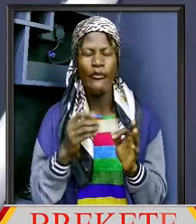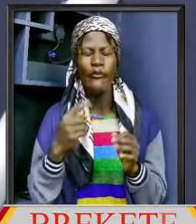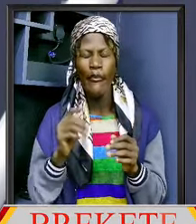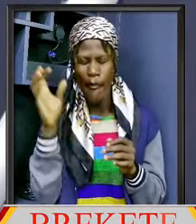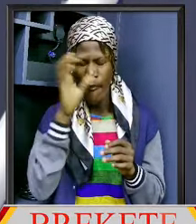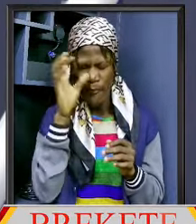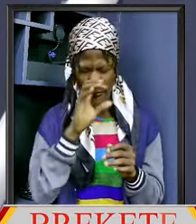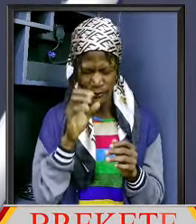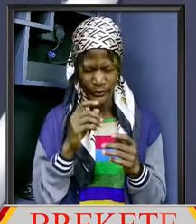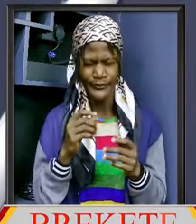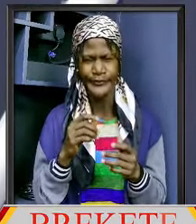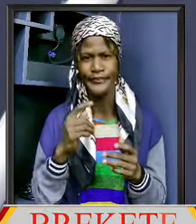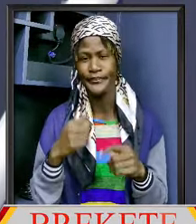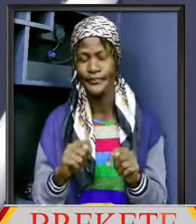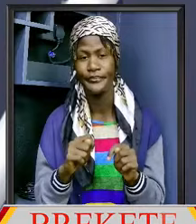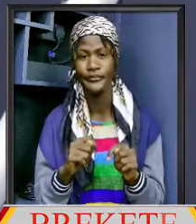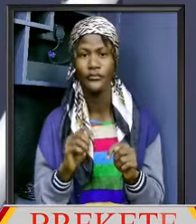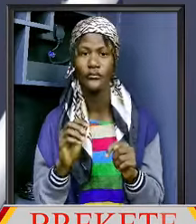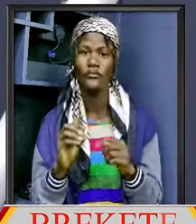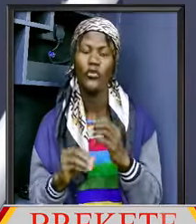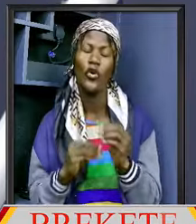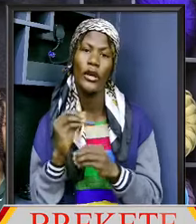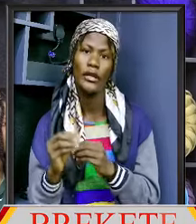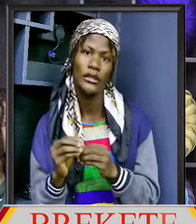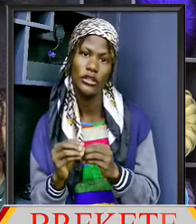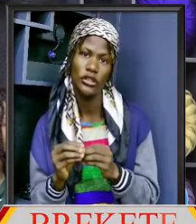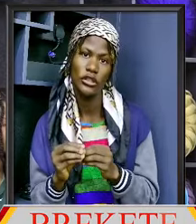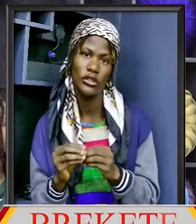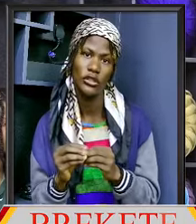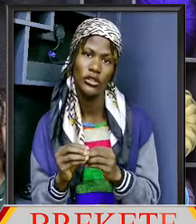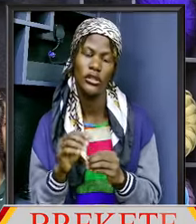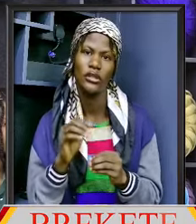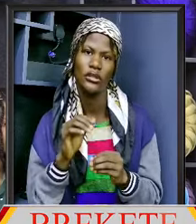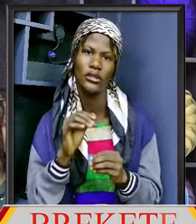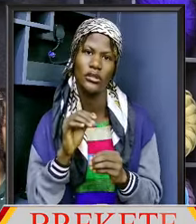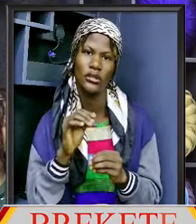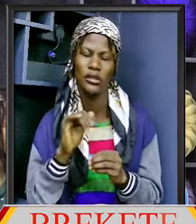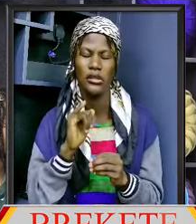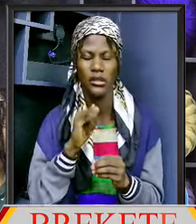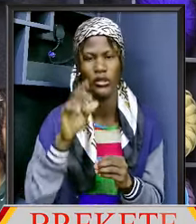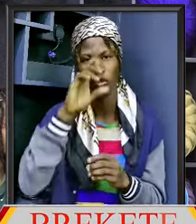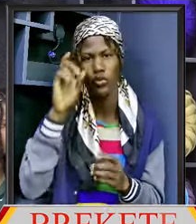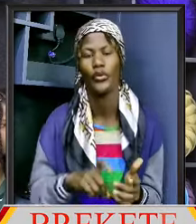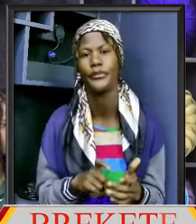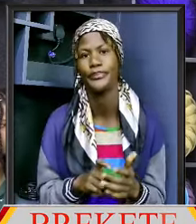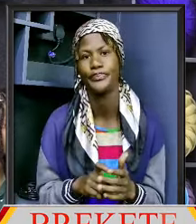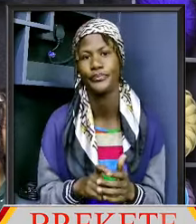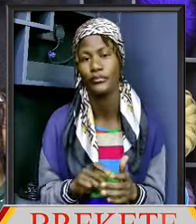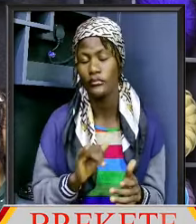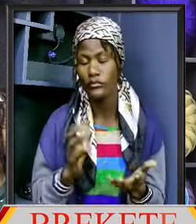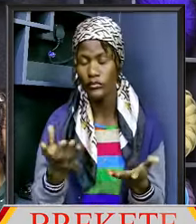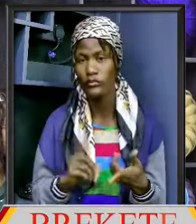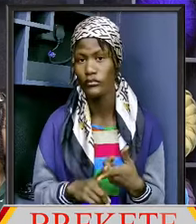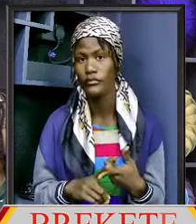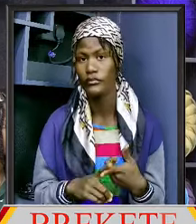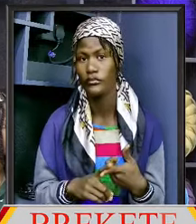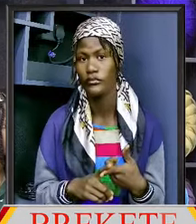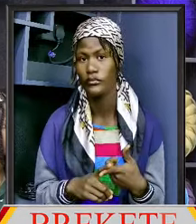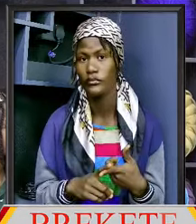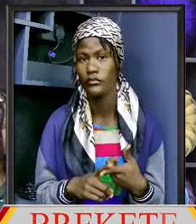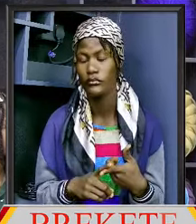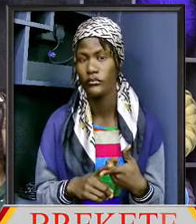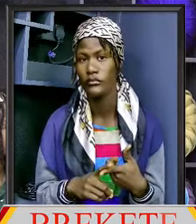organization na quack. Happy well for this question. I want to start with the person.